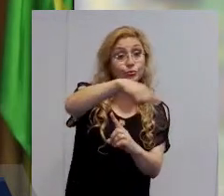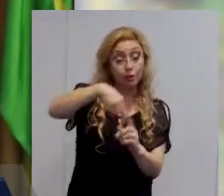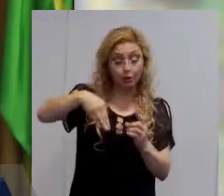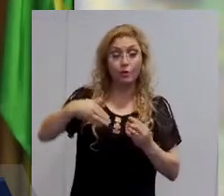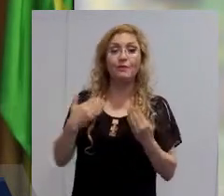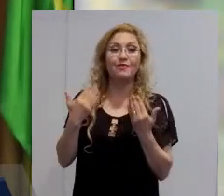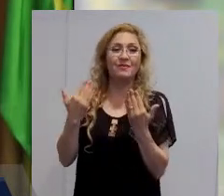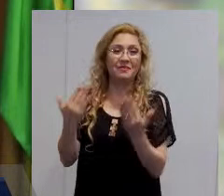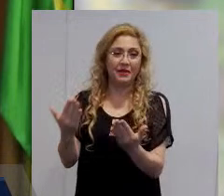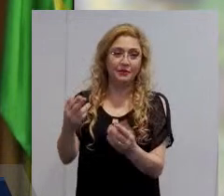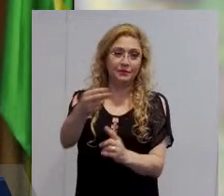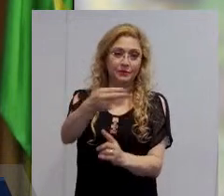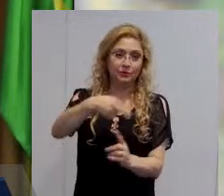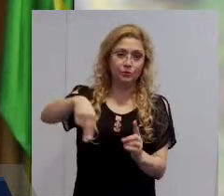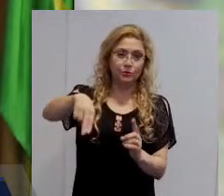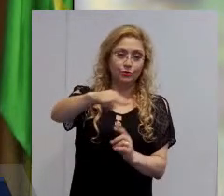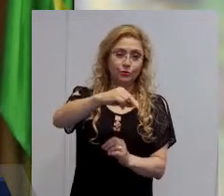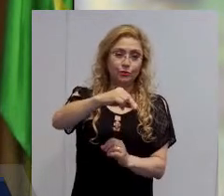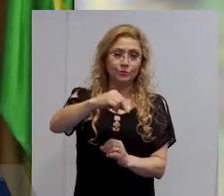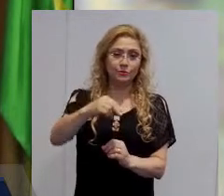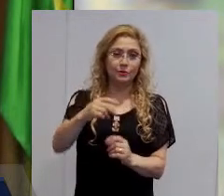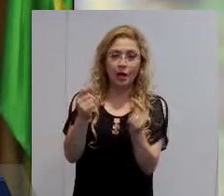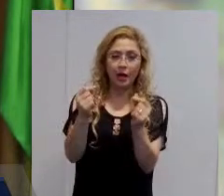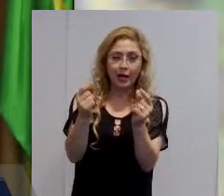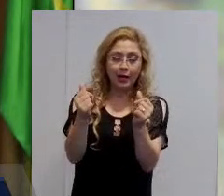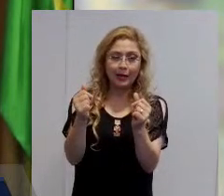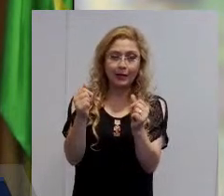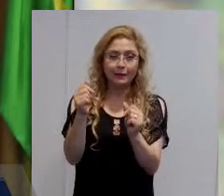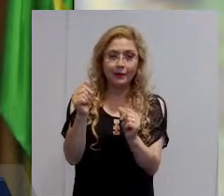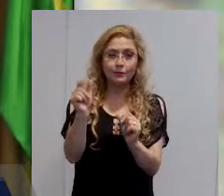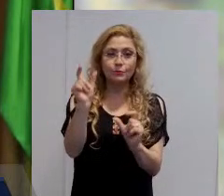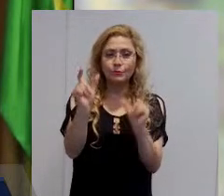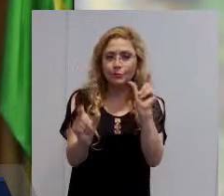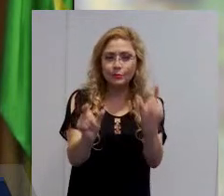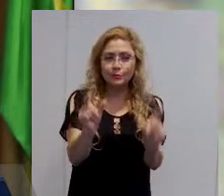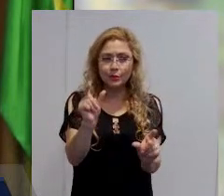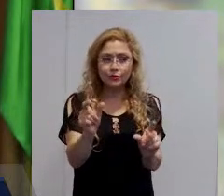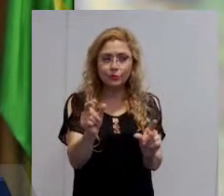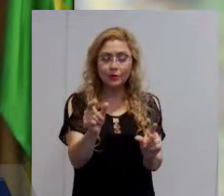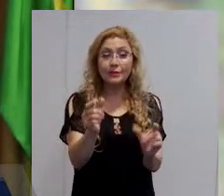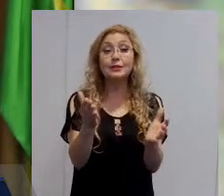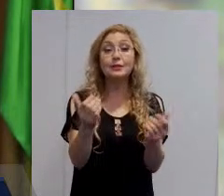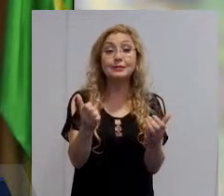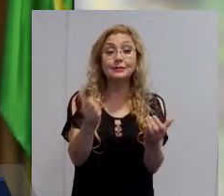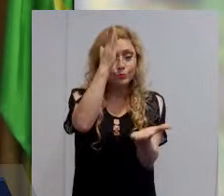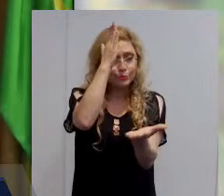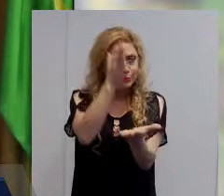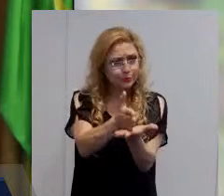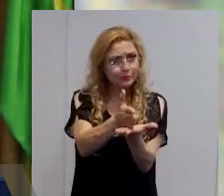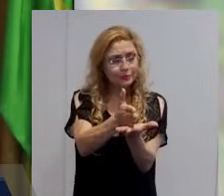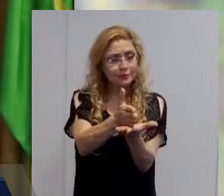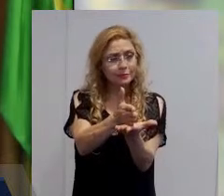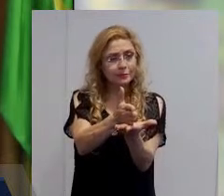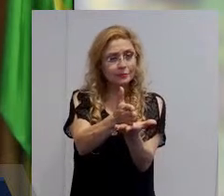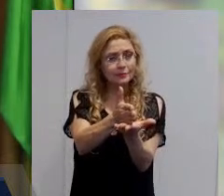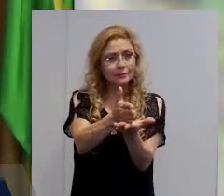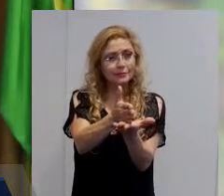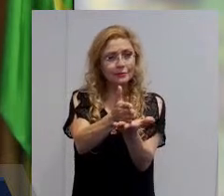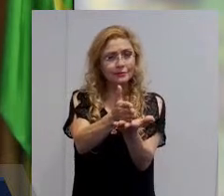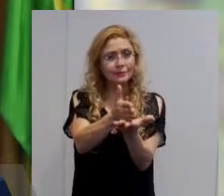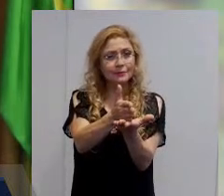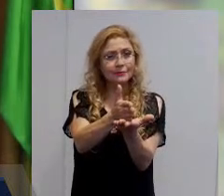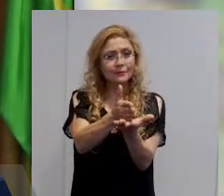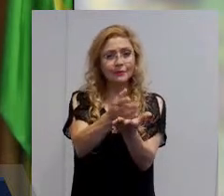little lost because of the setting. This human quality that we